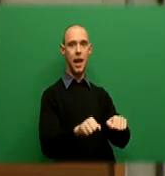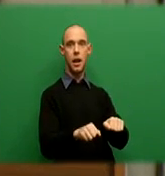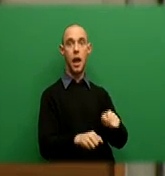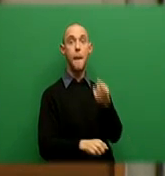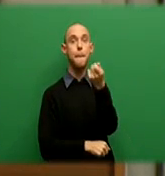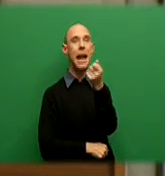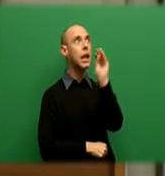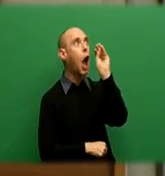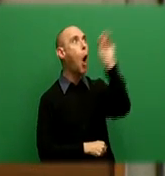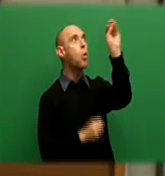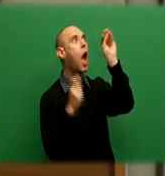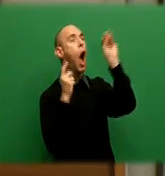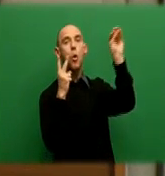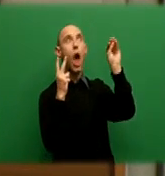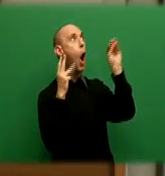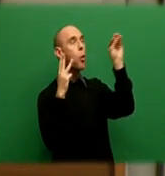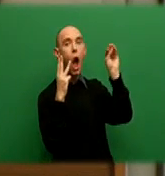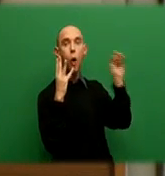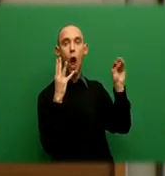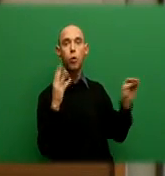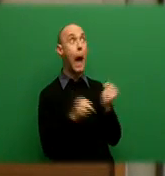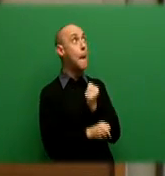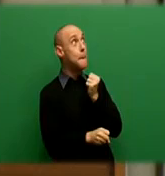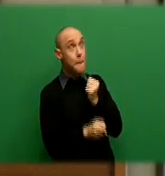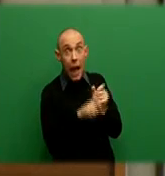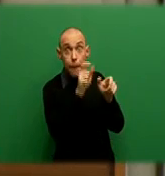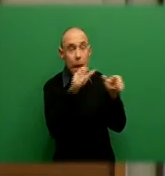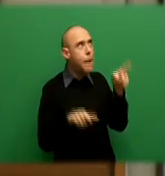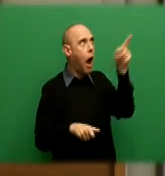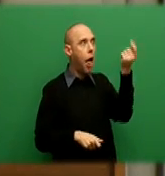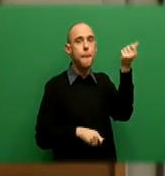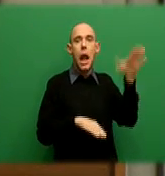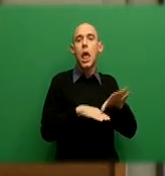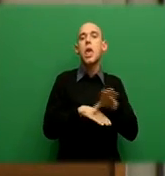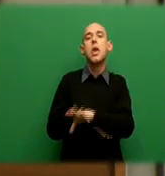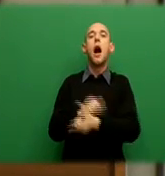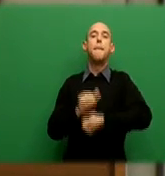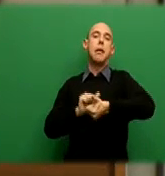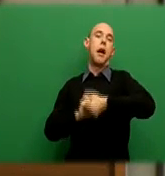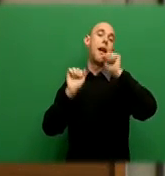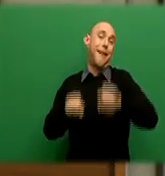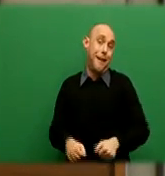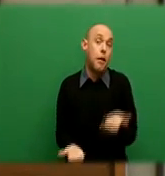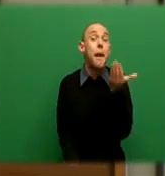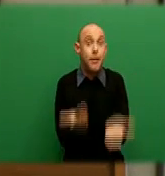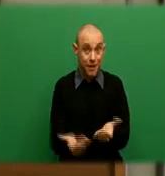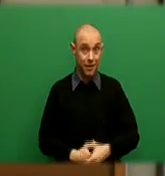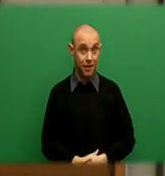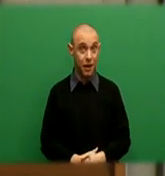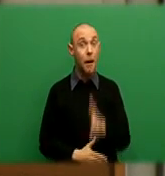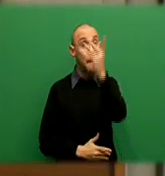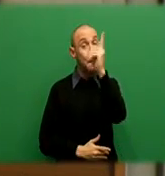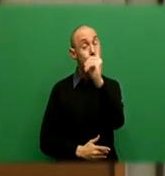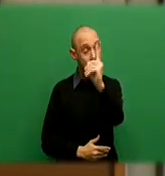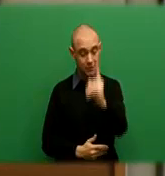credit metrics and confidence in general. Food price pressures driven by the drought and the